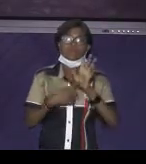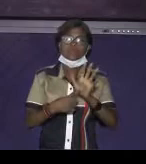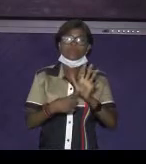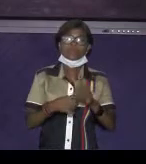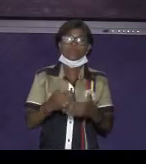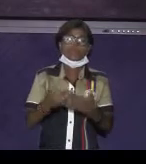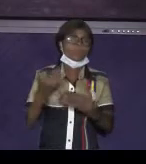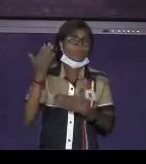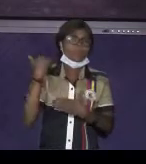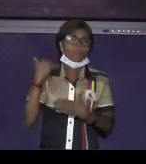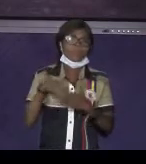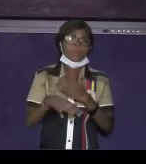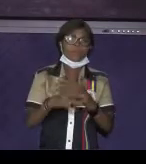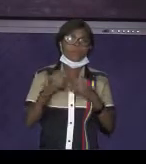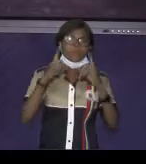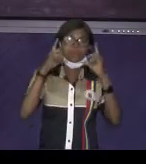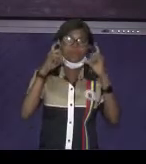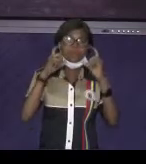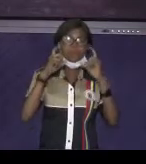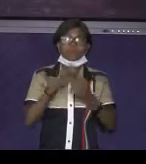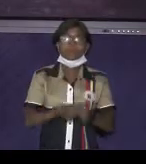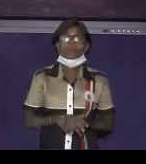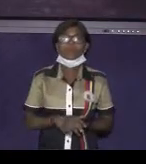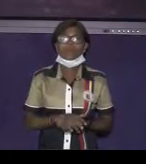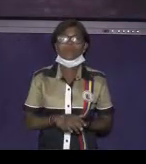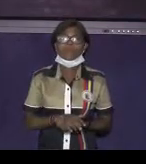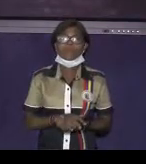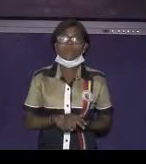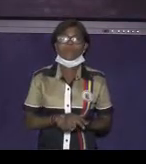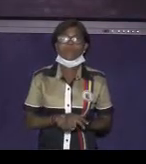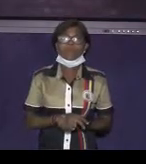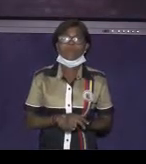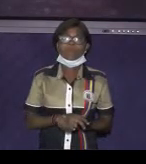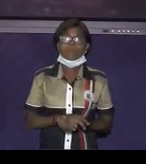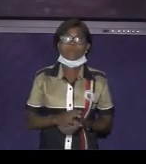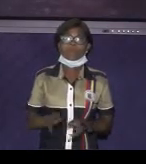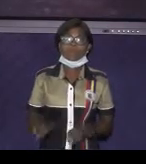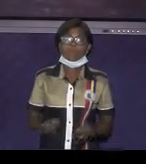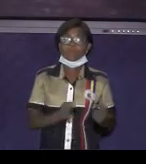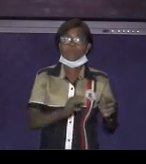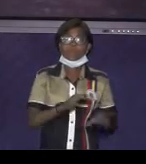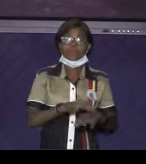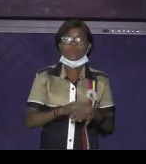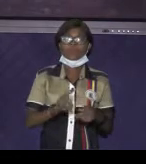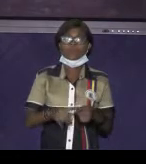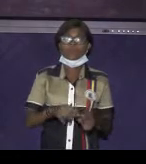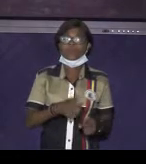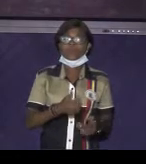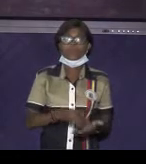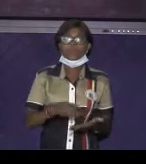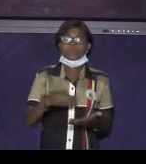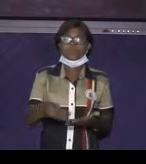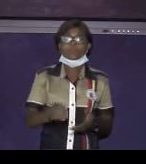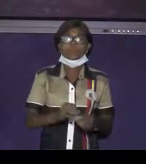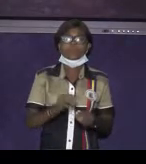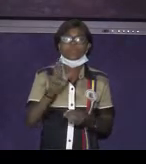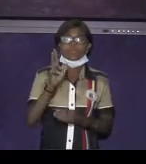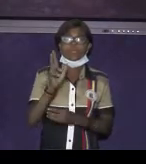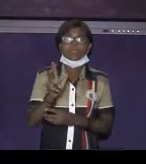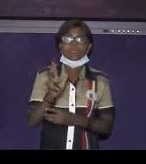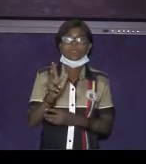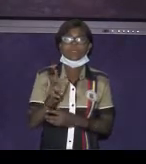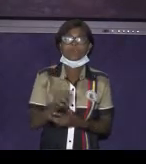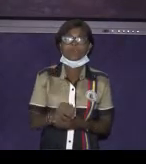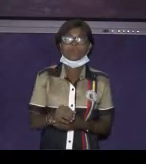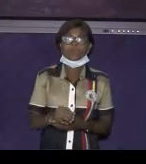because we have the right savanna in that region. Moving on to the next distribution of animals in